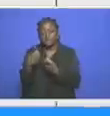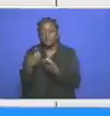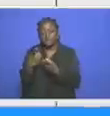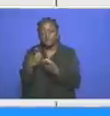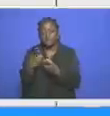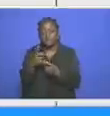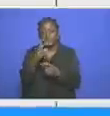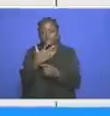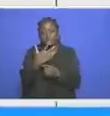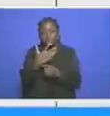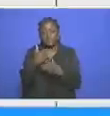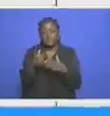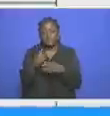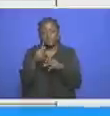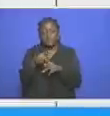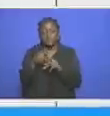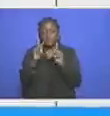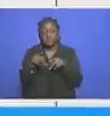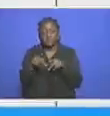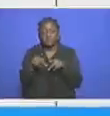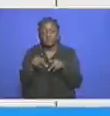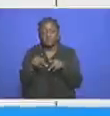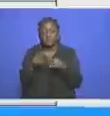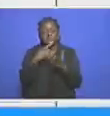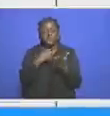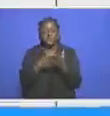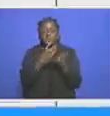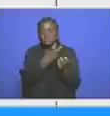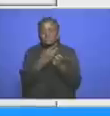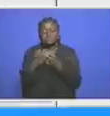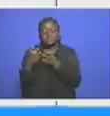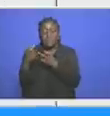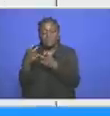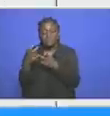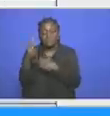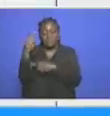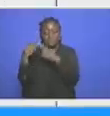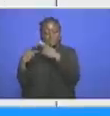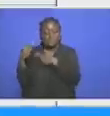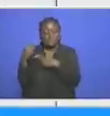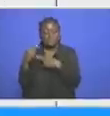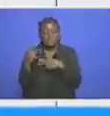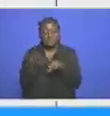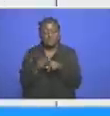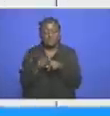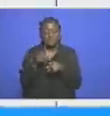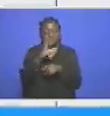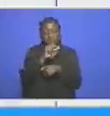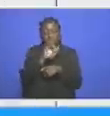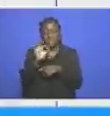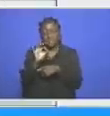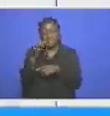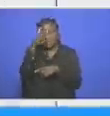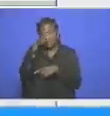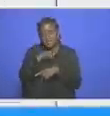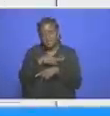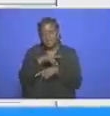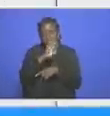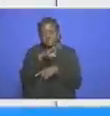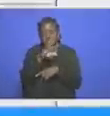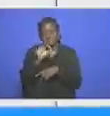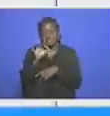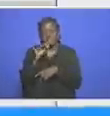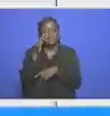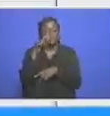are reported to have a travel history over the past 14 days. Also from this latest update, 29 are males and 41 females. There